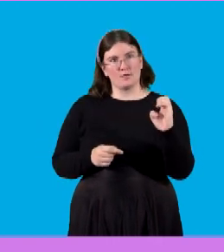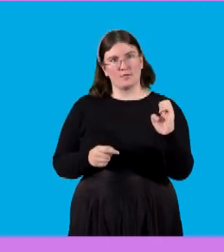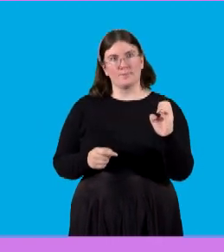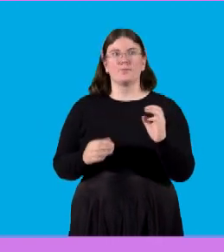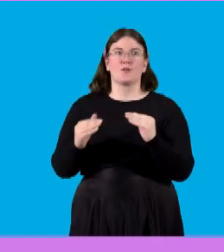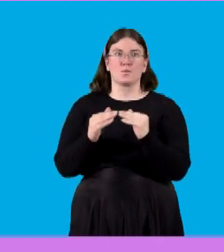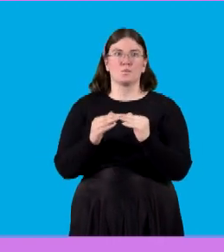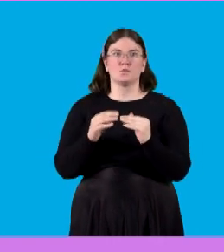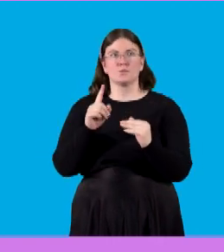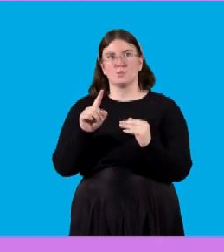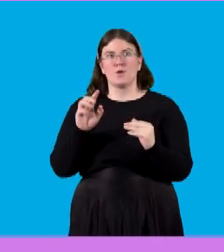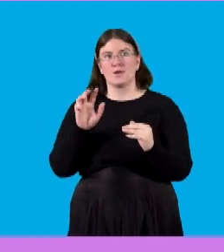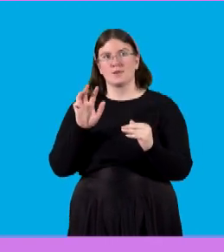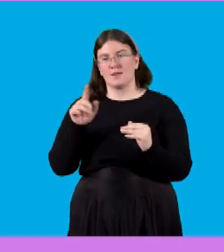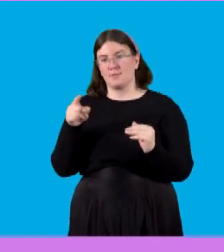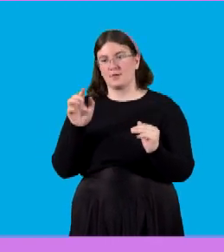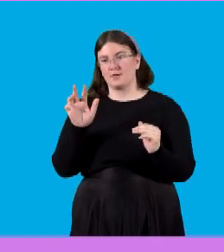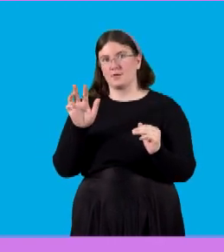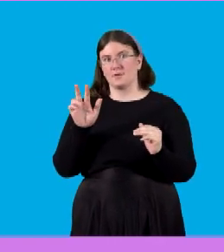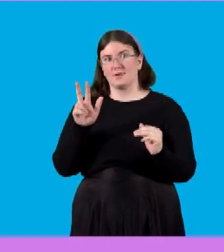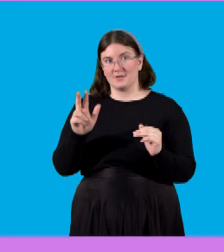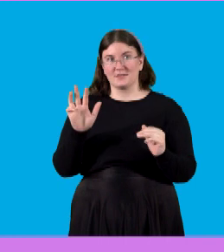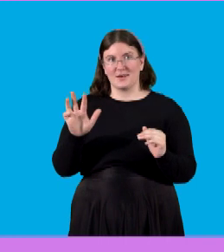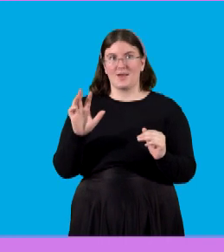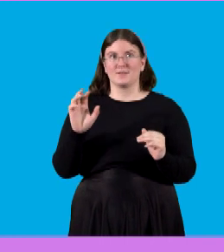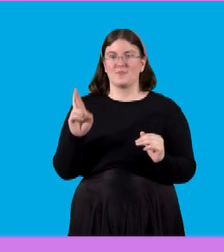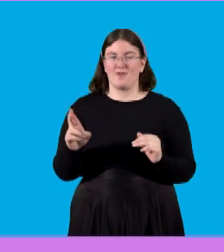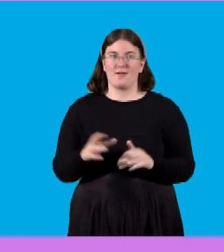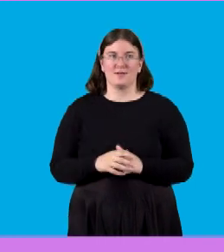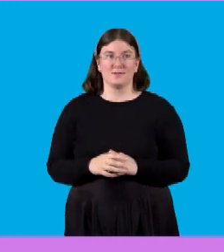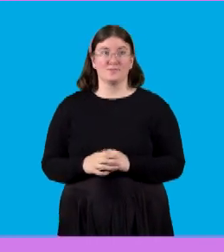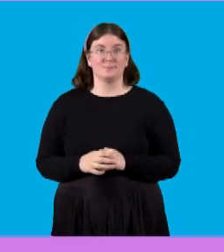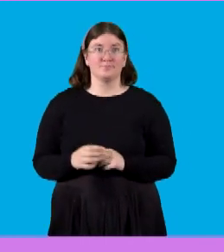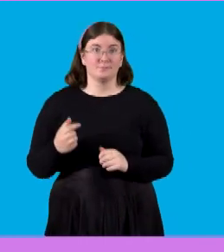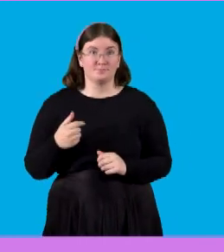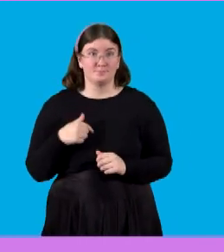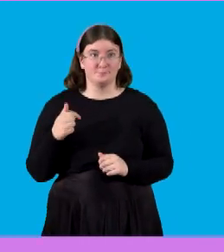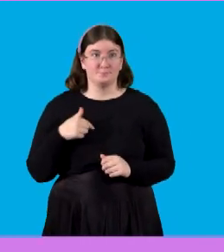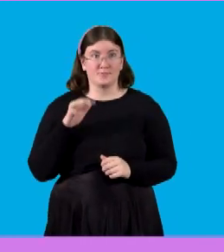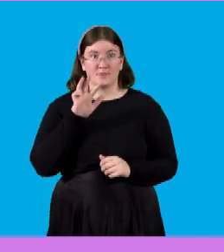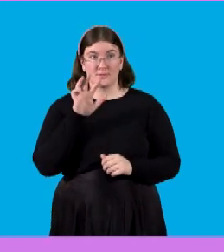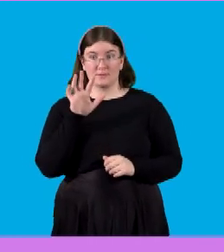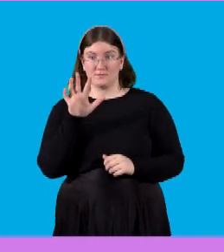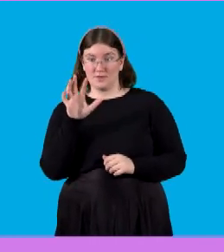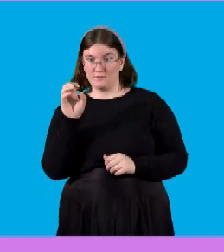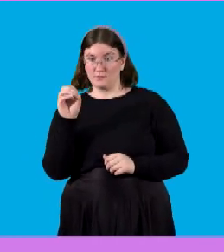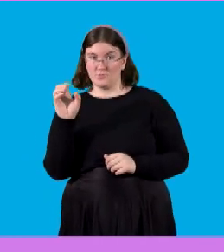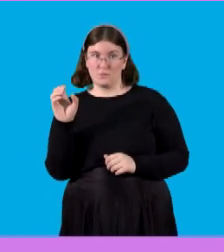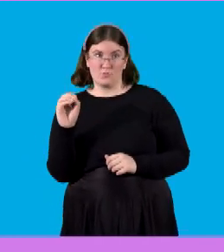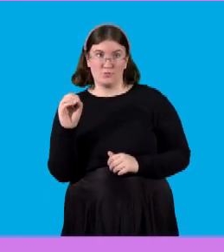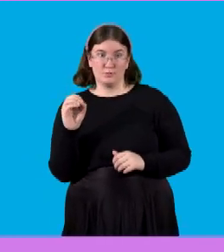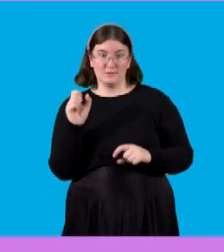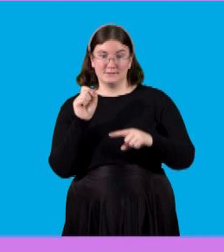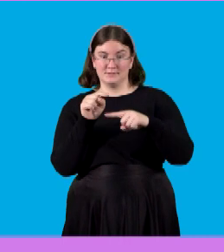our South African rand. Okay, so therefore I'll say, I'll take my 3,500 and